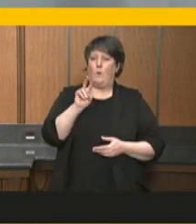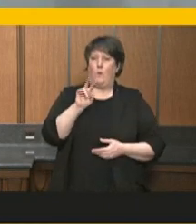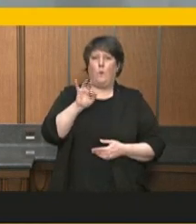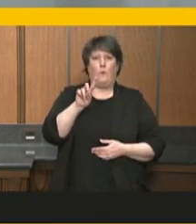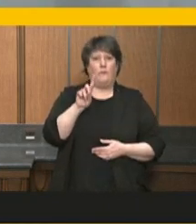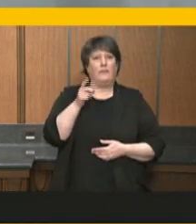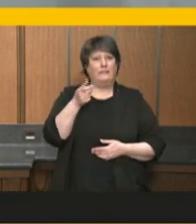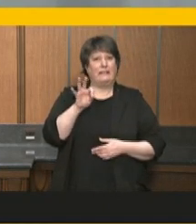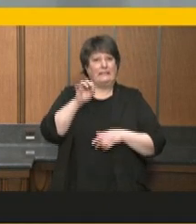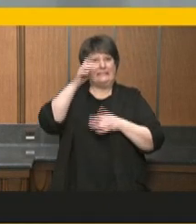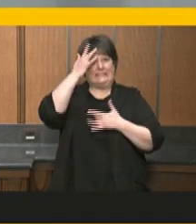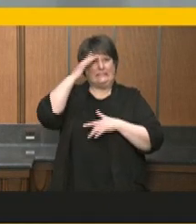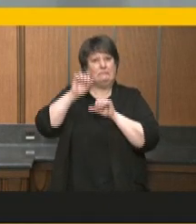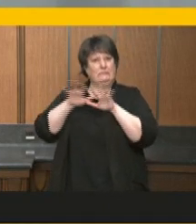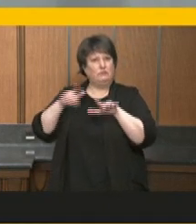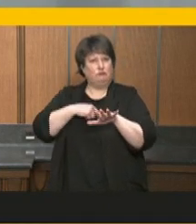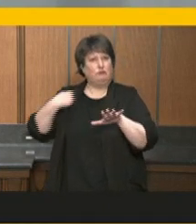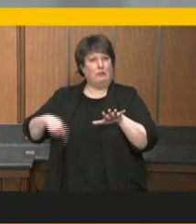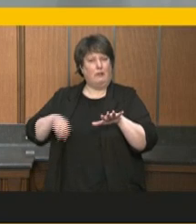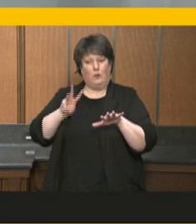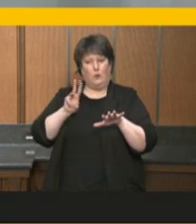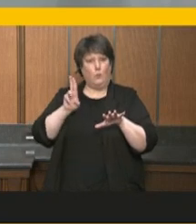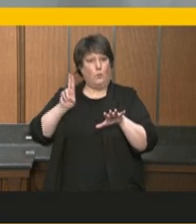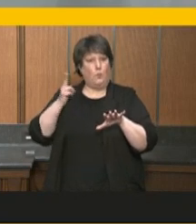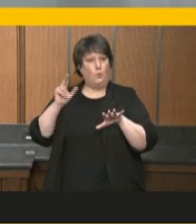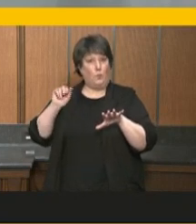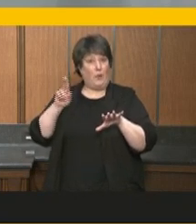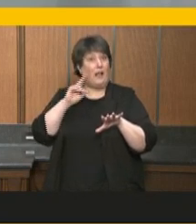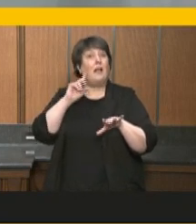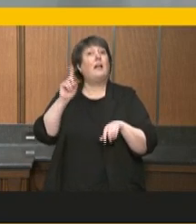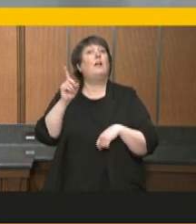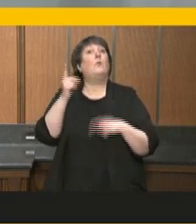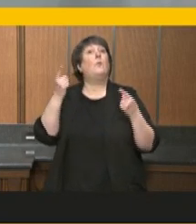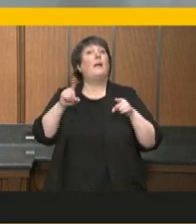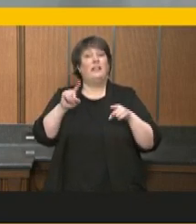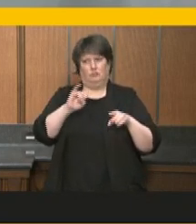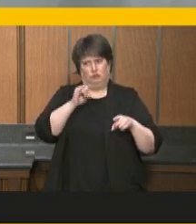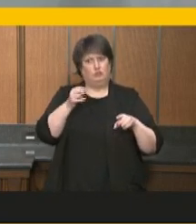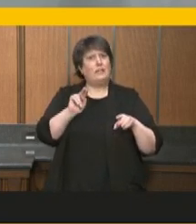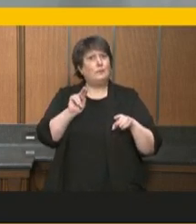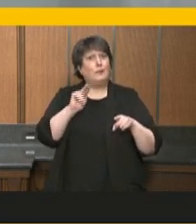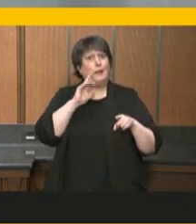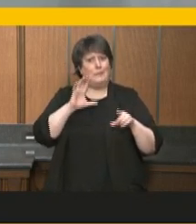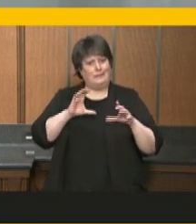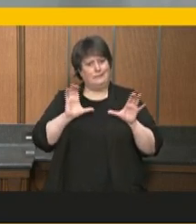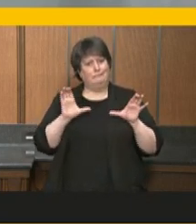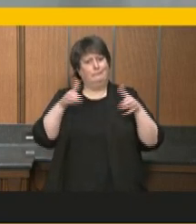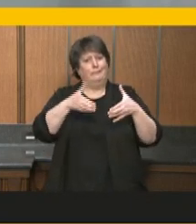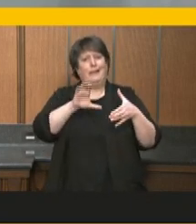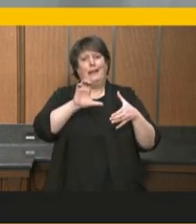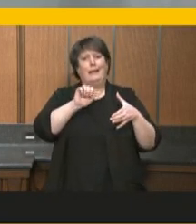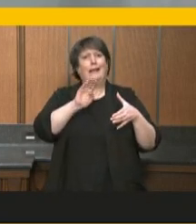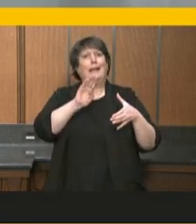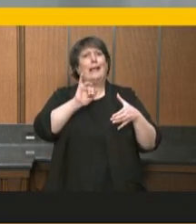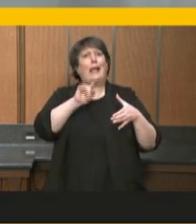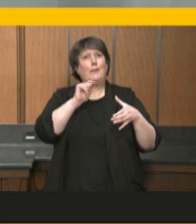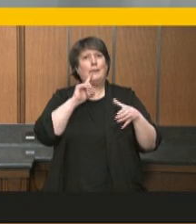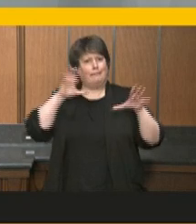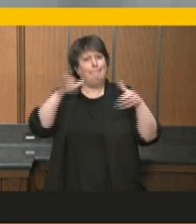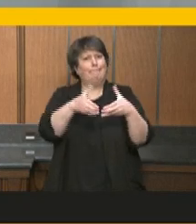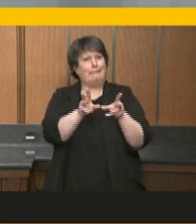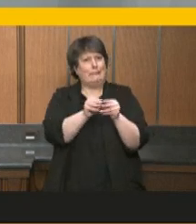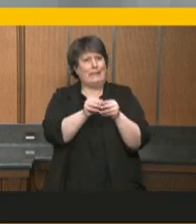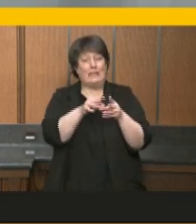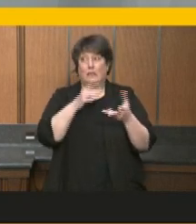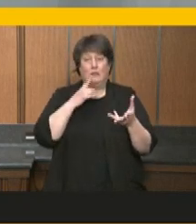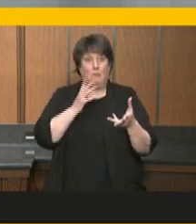the COVID outbreak. It was at the cabinet retreat in January, mid-January. At that time, we didn't really know what we were